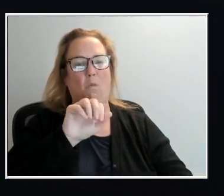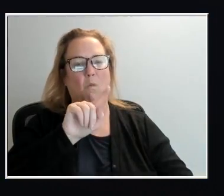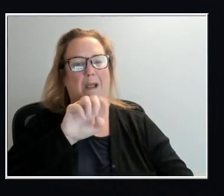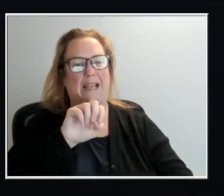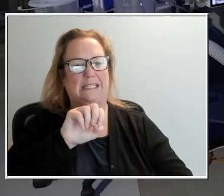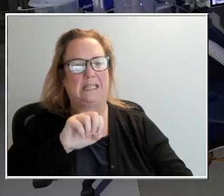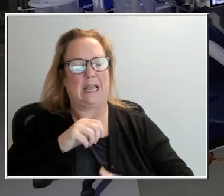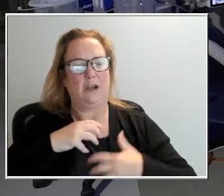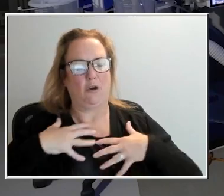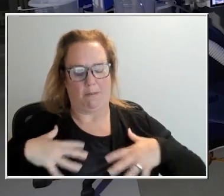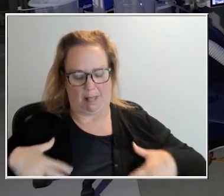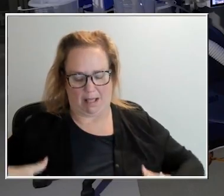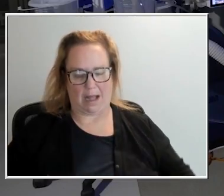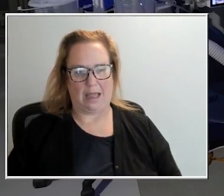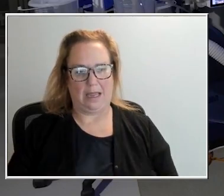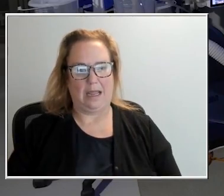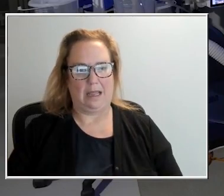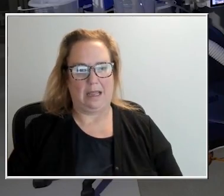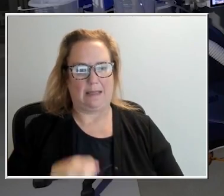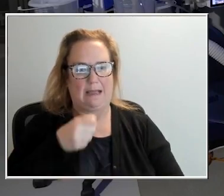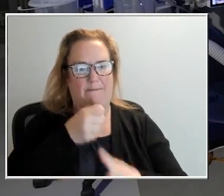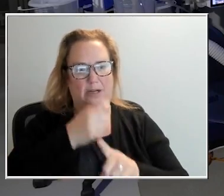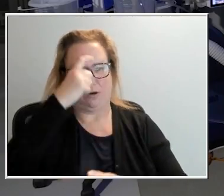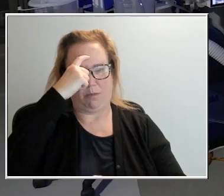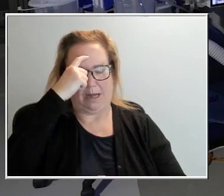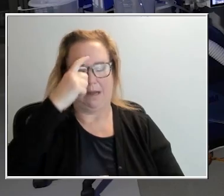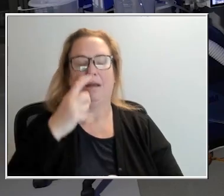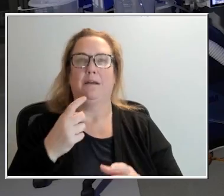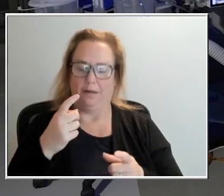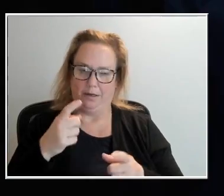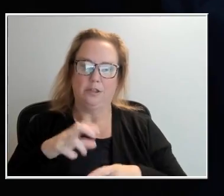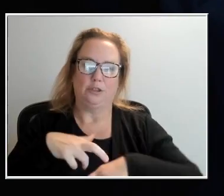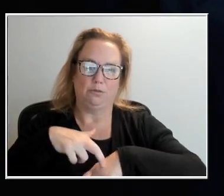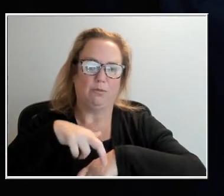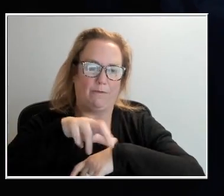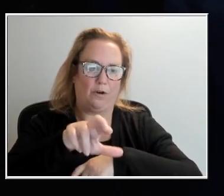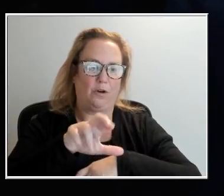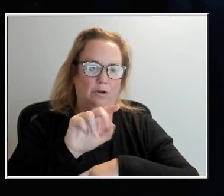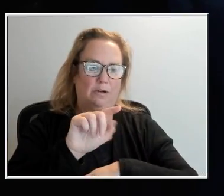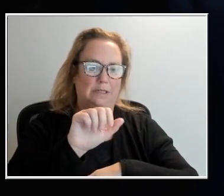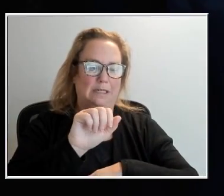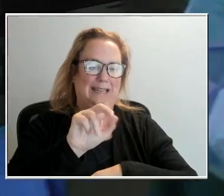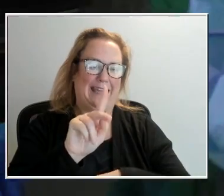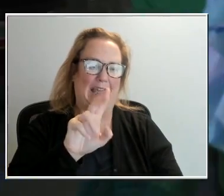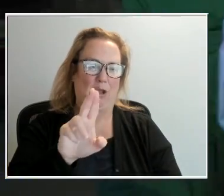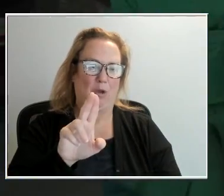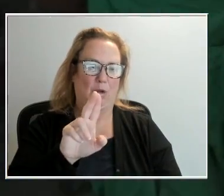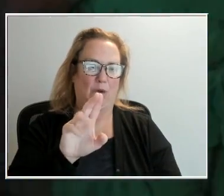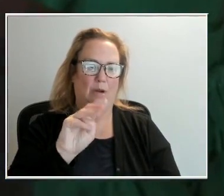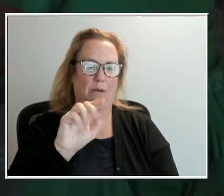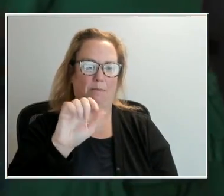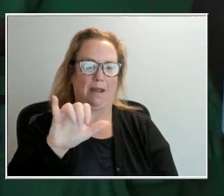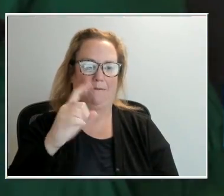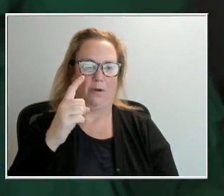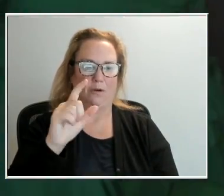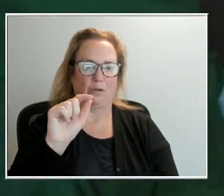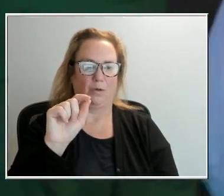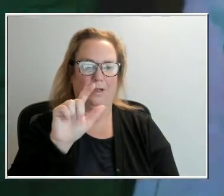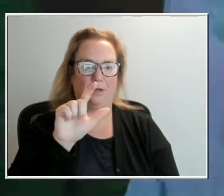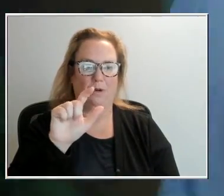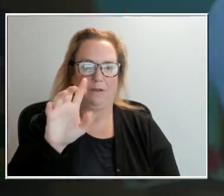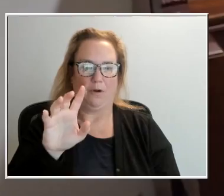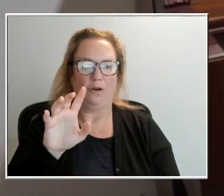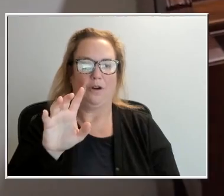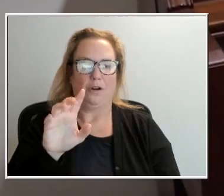brain health. Tammy was finally referred to the University of Kansas Health System, and on May 1st, 2024, she got her